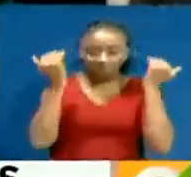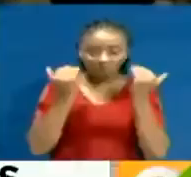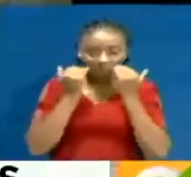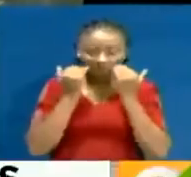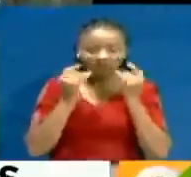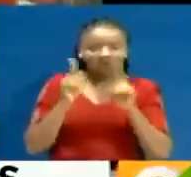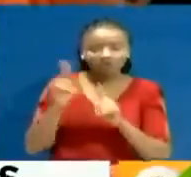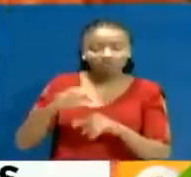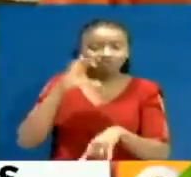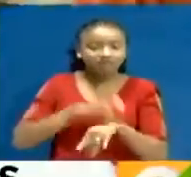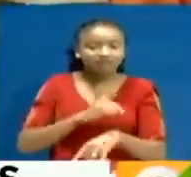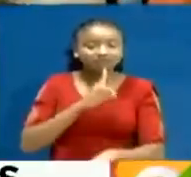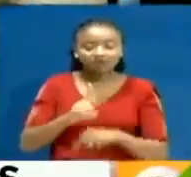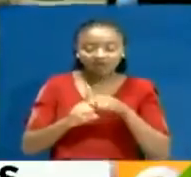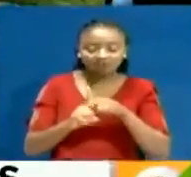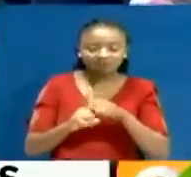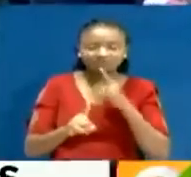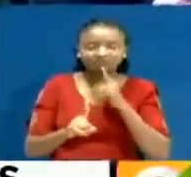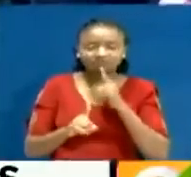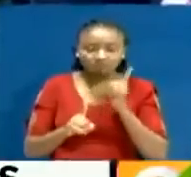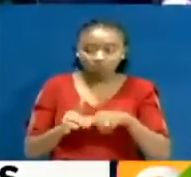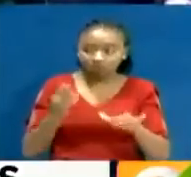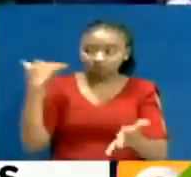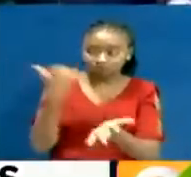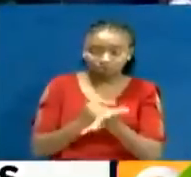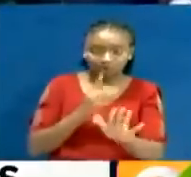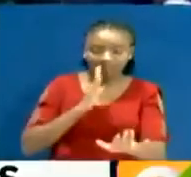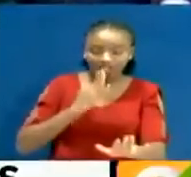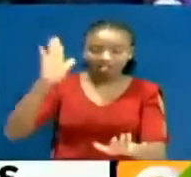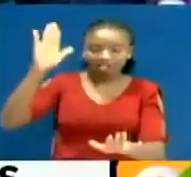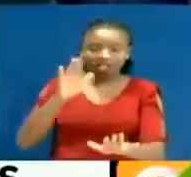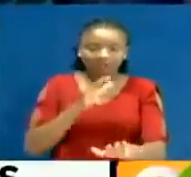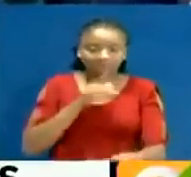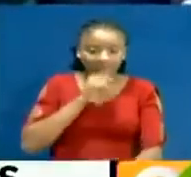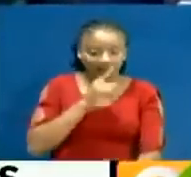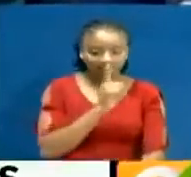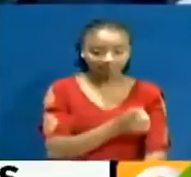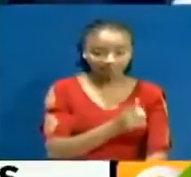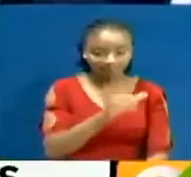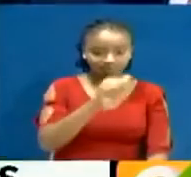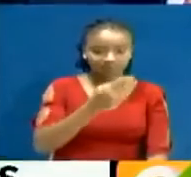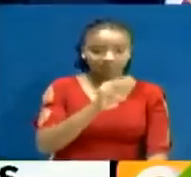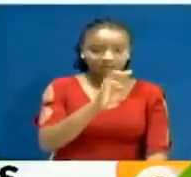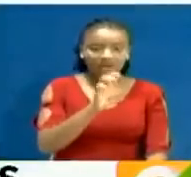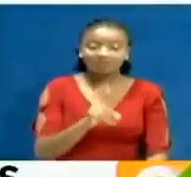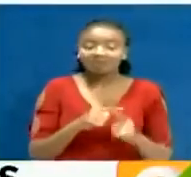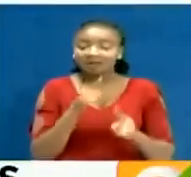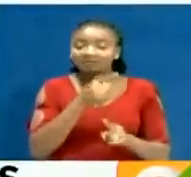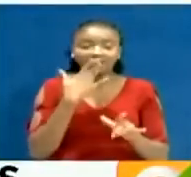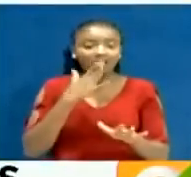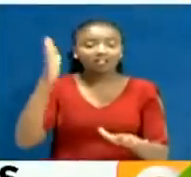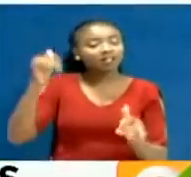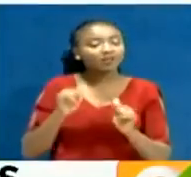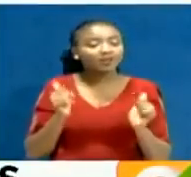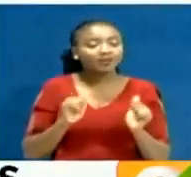team obtained orders to stop the scheduled swearing-in that was prepared by the Assumption of Office Committee. But the swearing-in ceremony